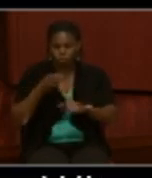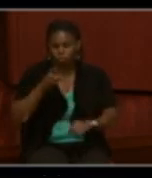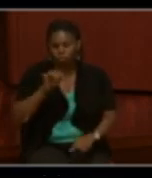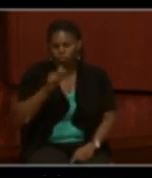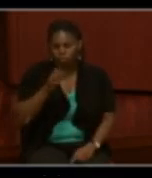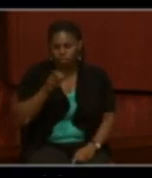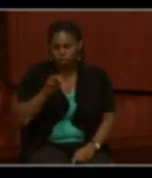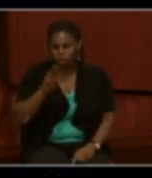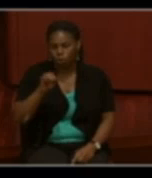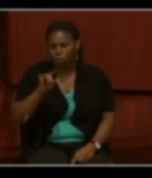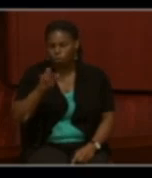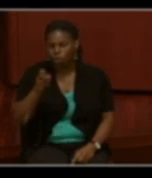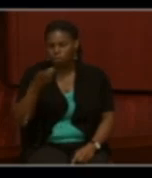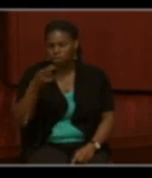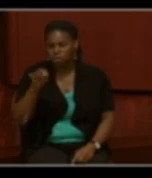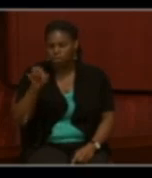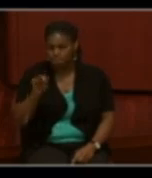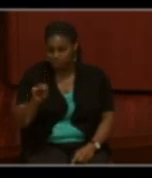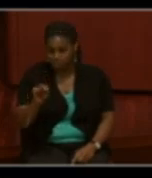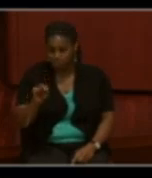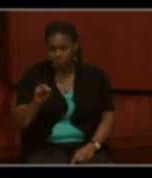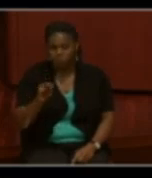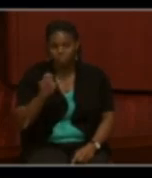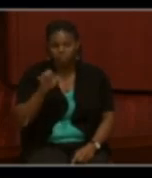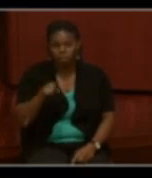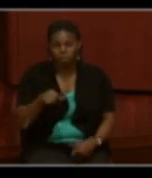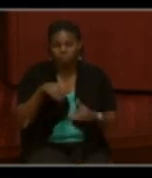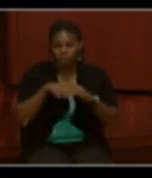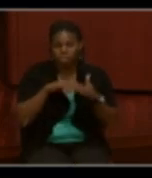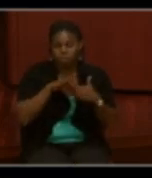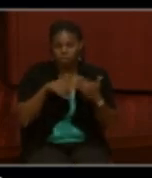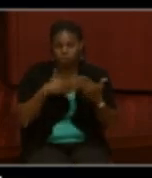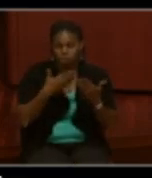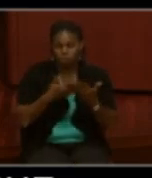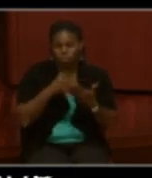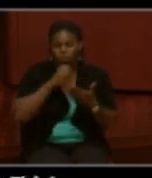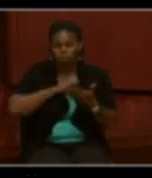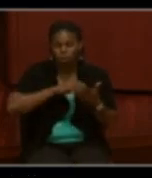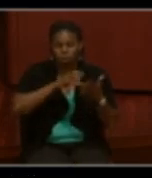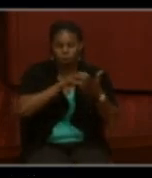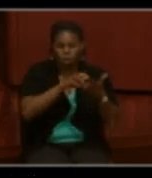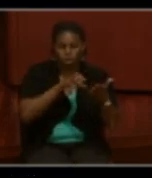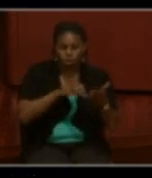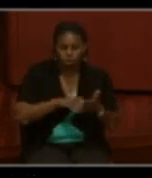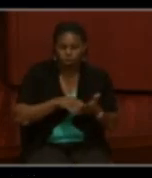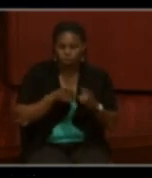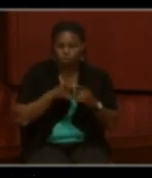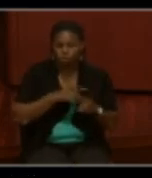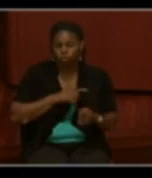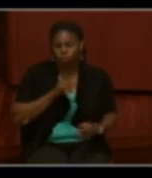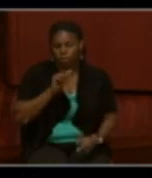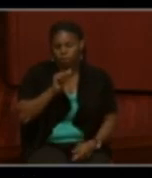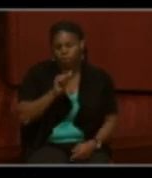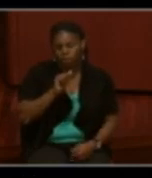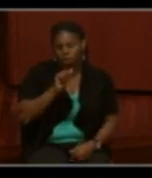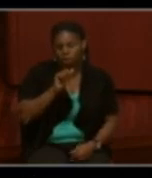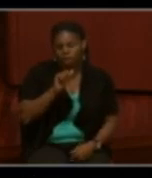Washington. And you can access all of our older Prologue articles on the National Archives website at